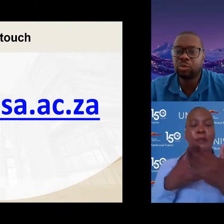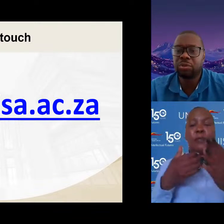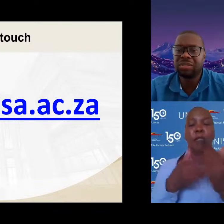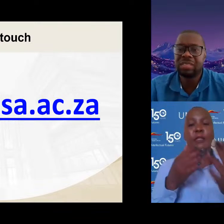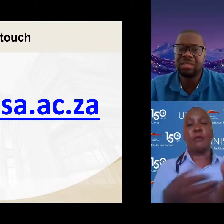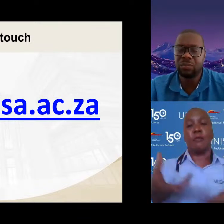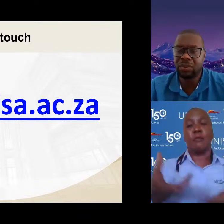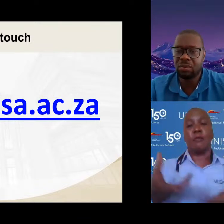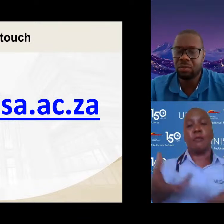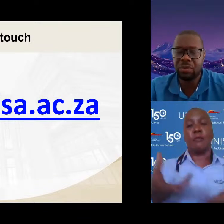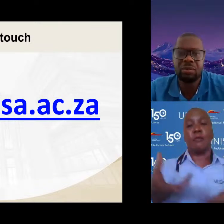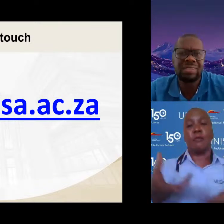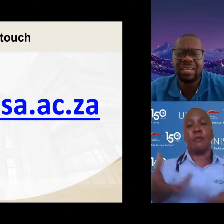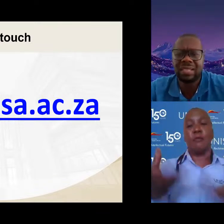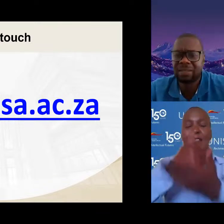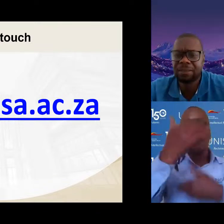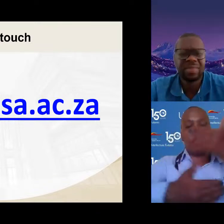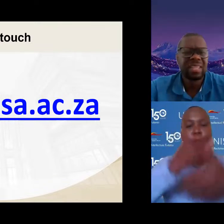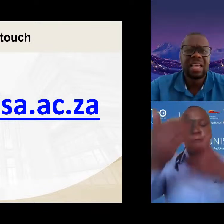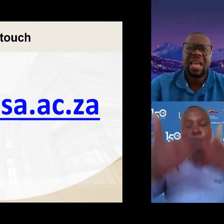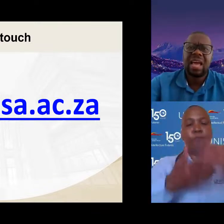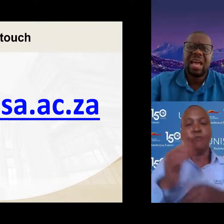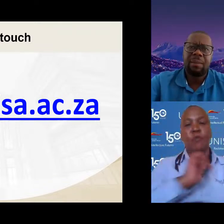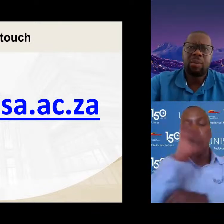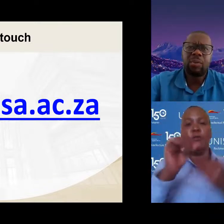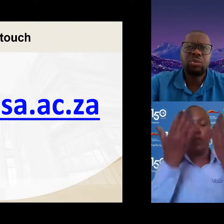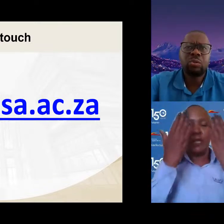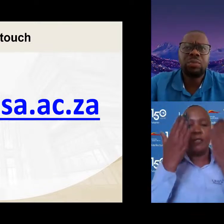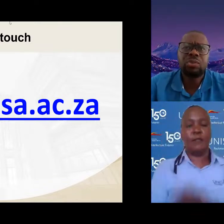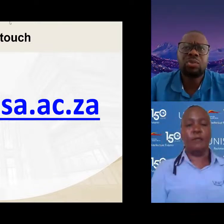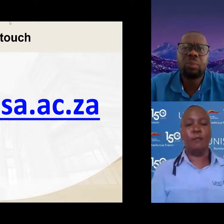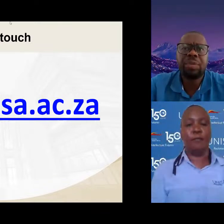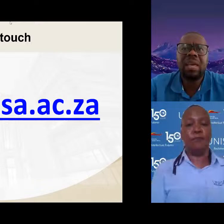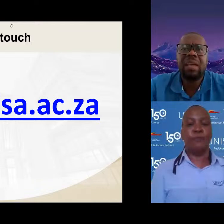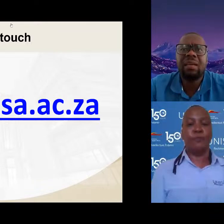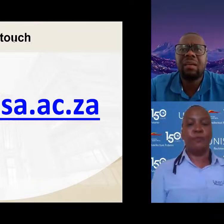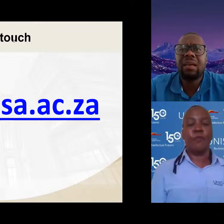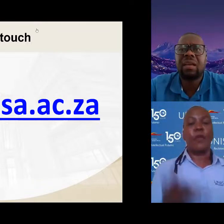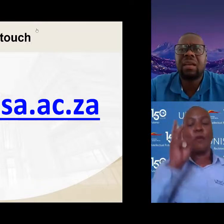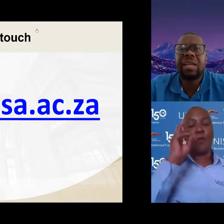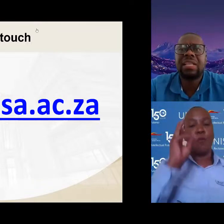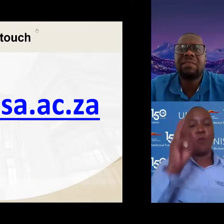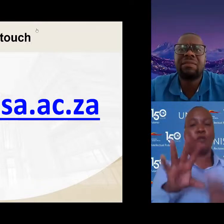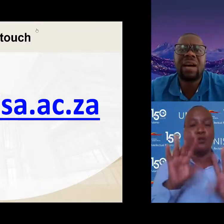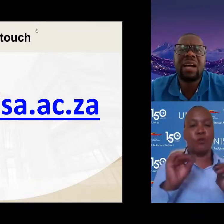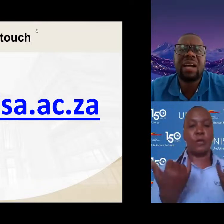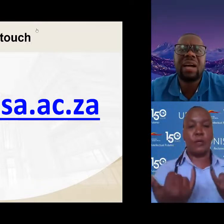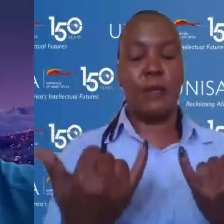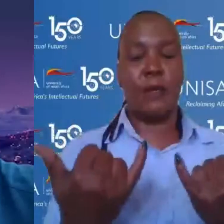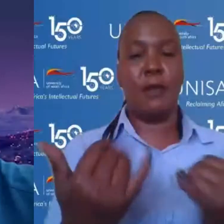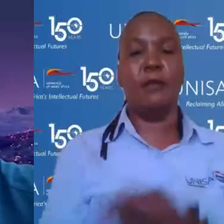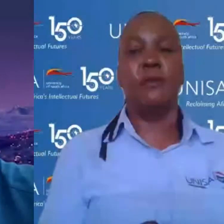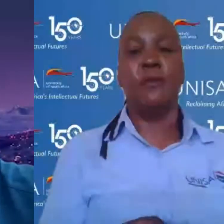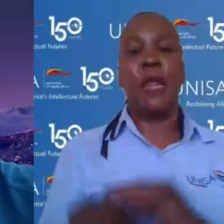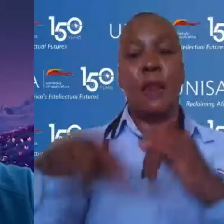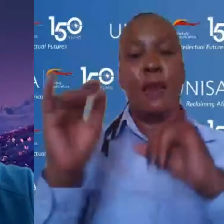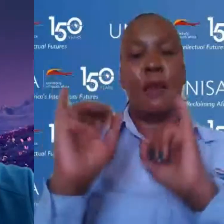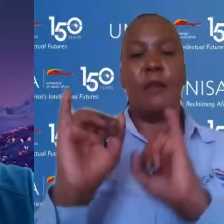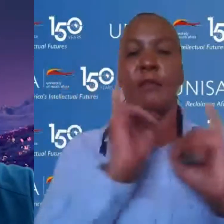be able to proceed with your studies. I'm going to stop here and